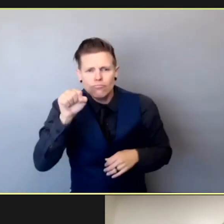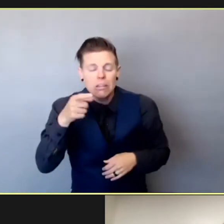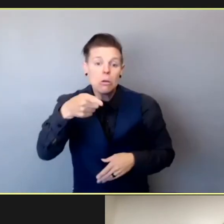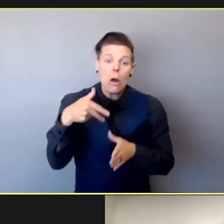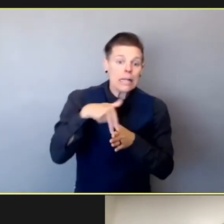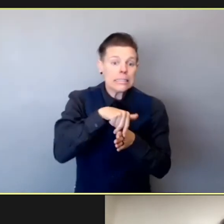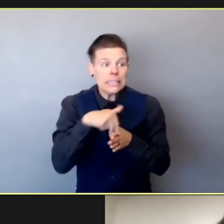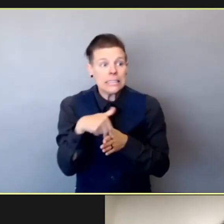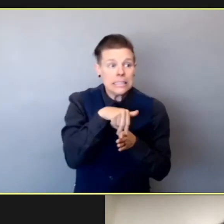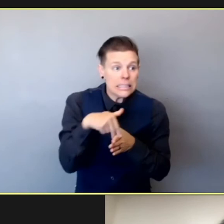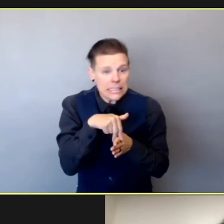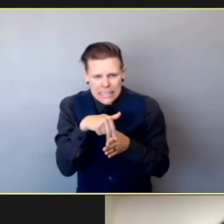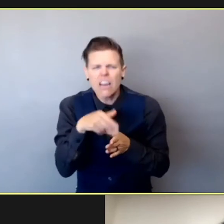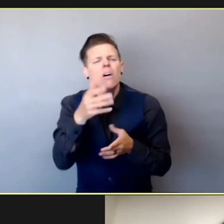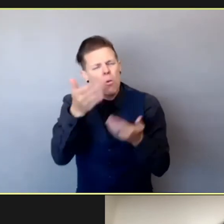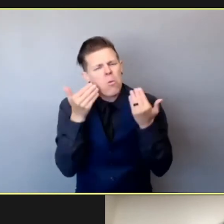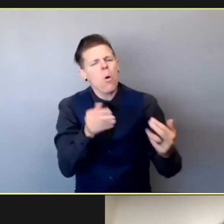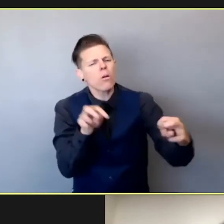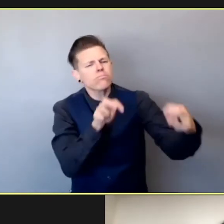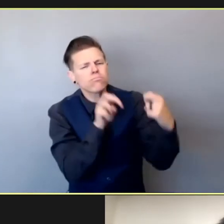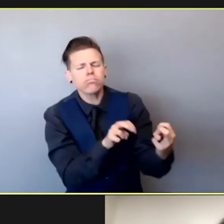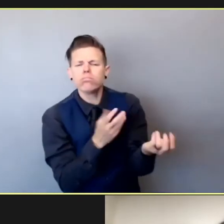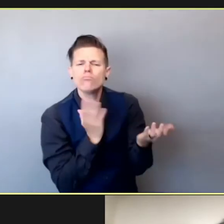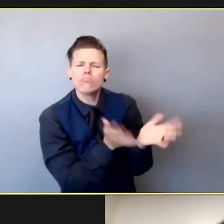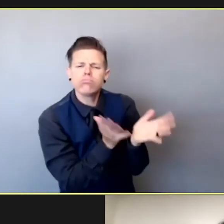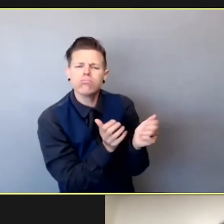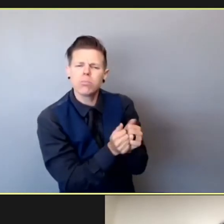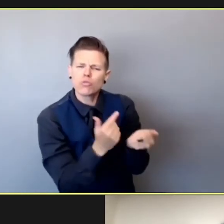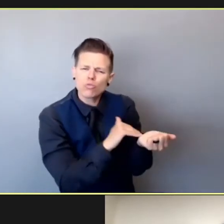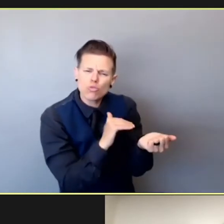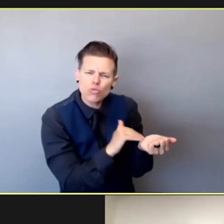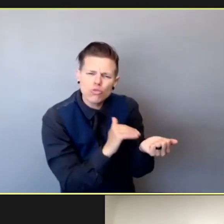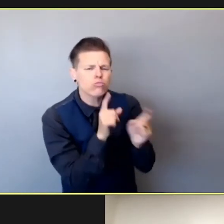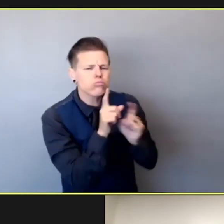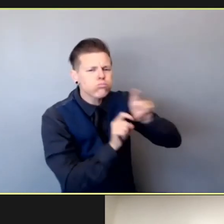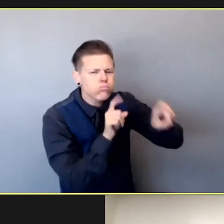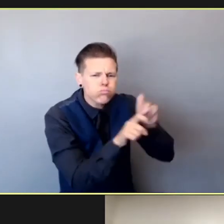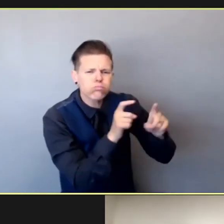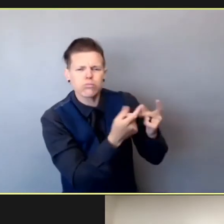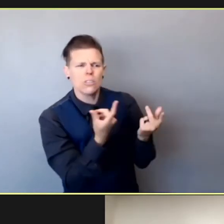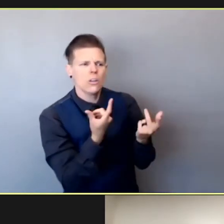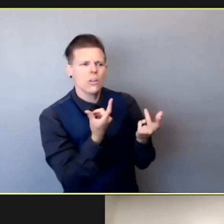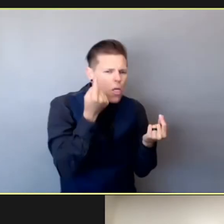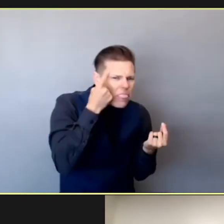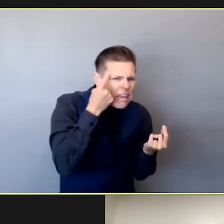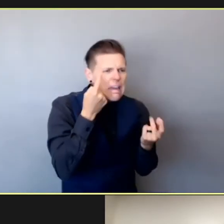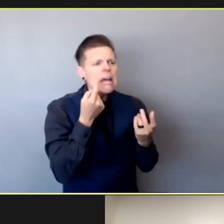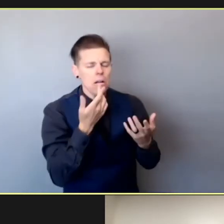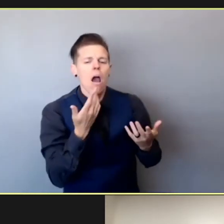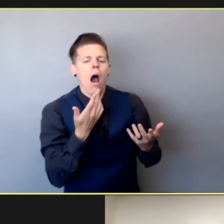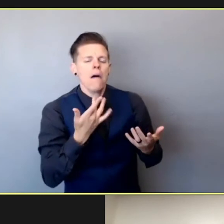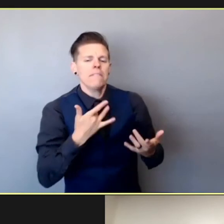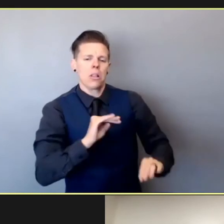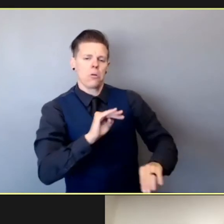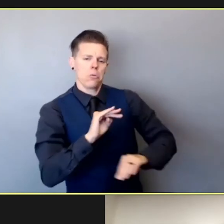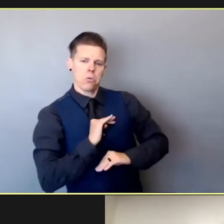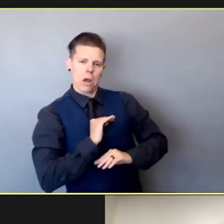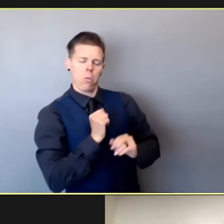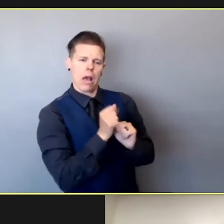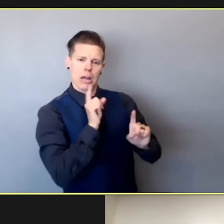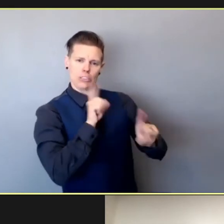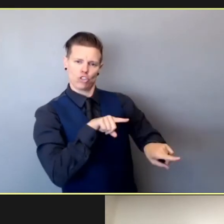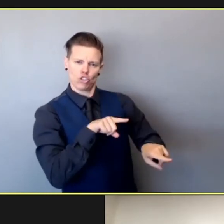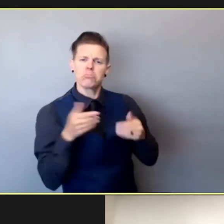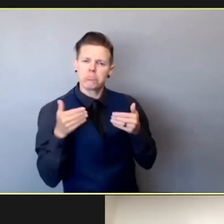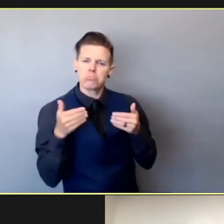trust, and then get their answers and their questions answered to really, so I don't know, I don't know if